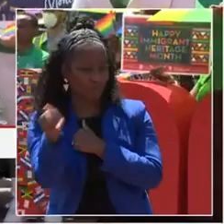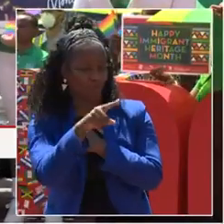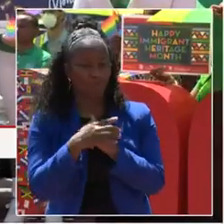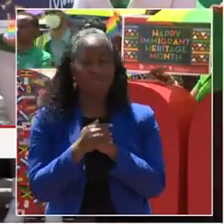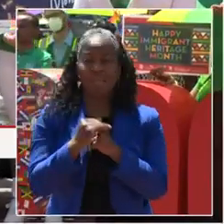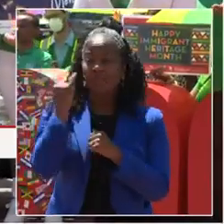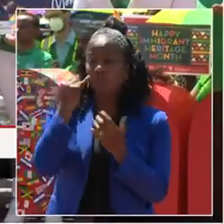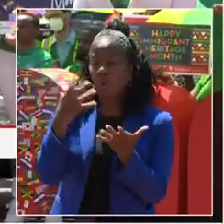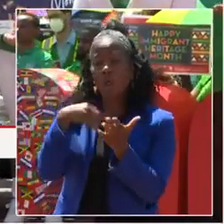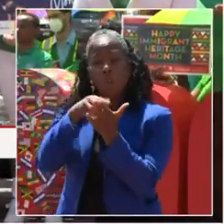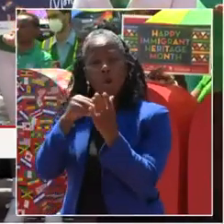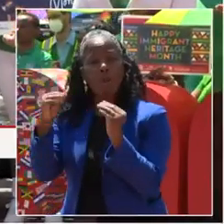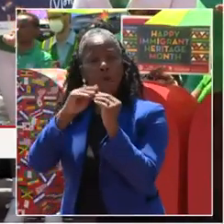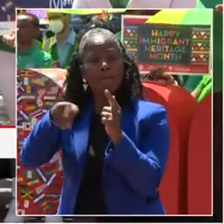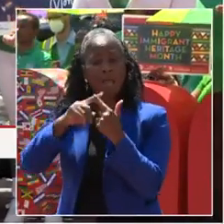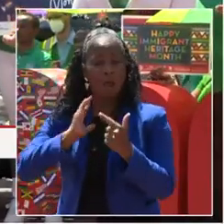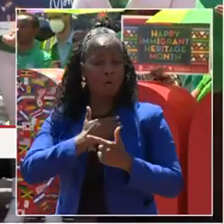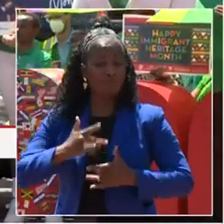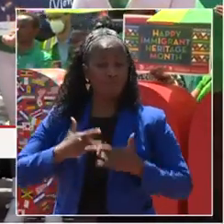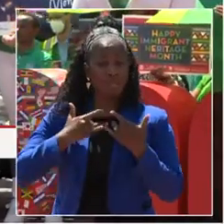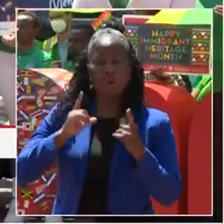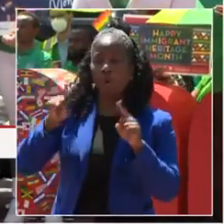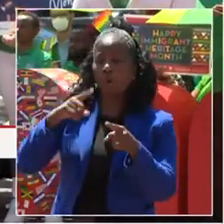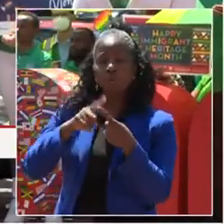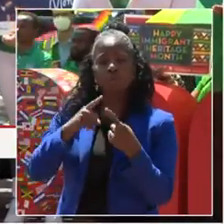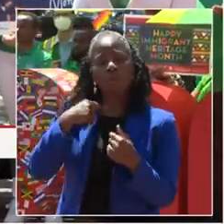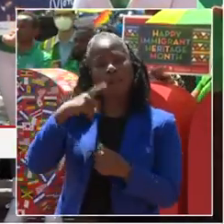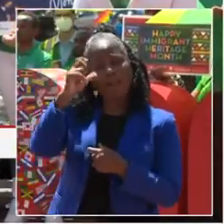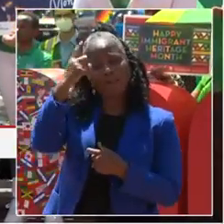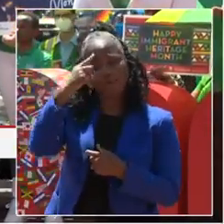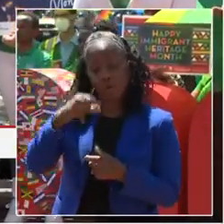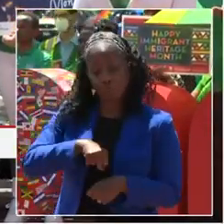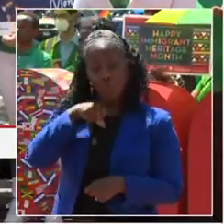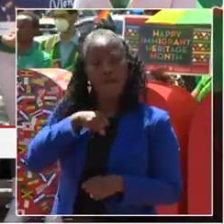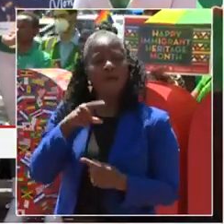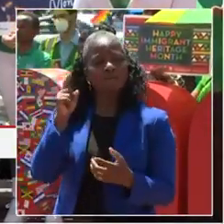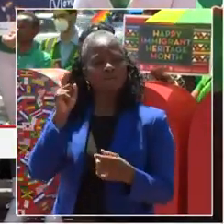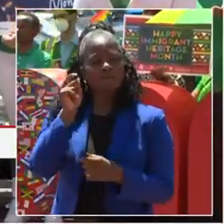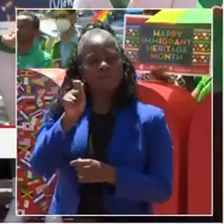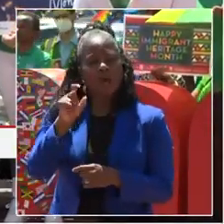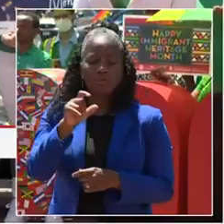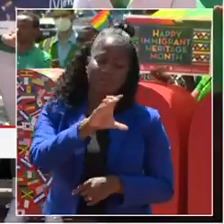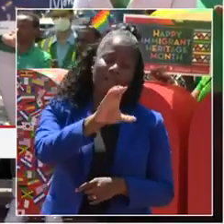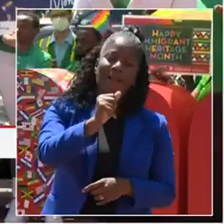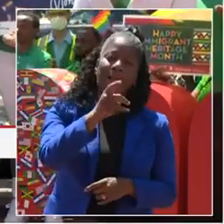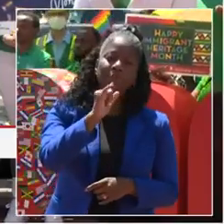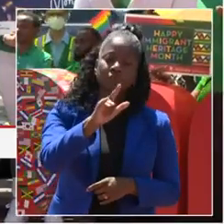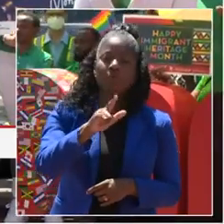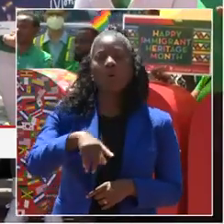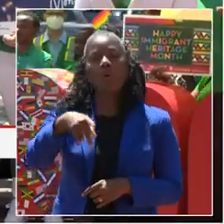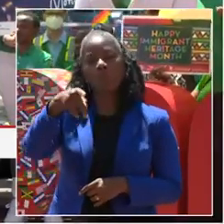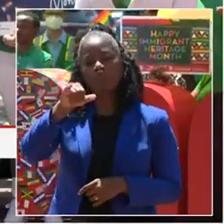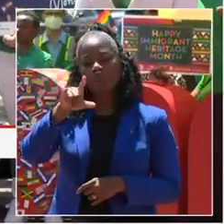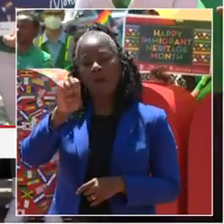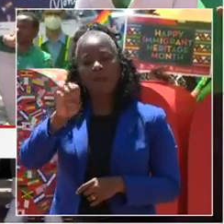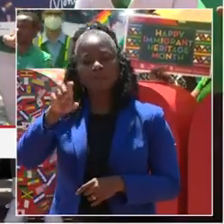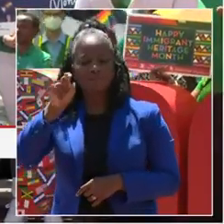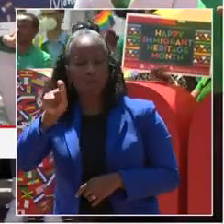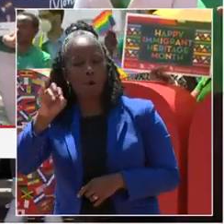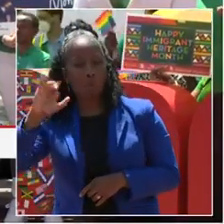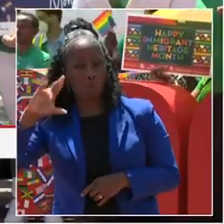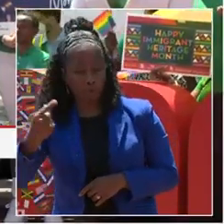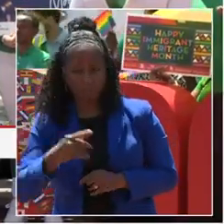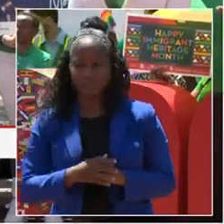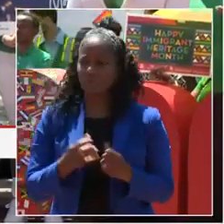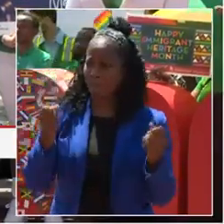our events, you can go to capitolpride.org. There's dozens of events that are occurring throughout the city this